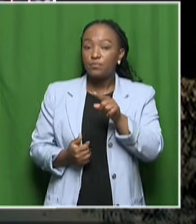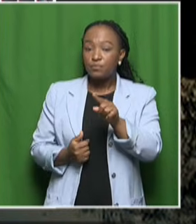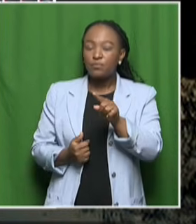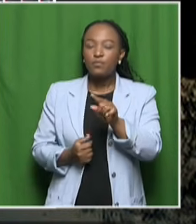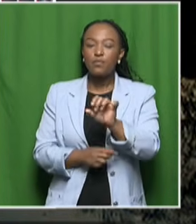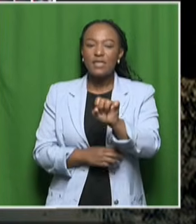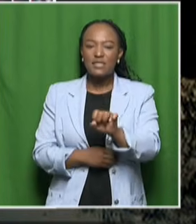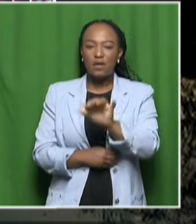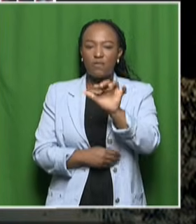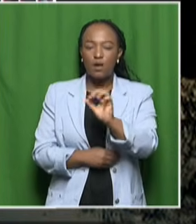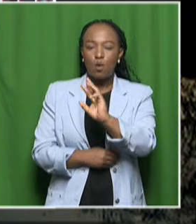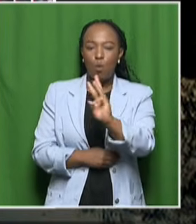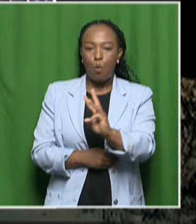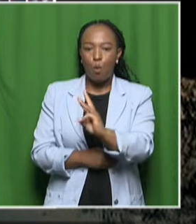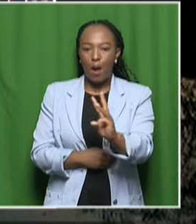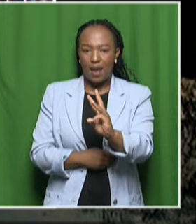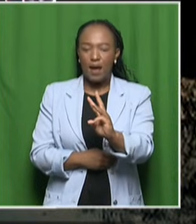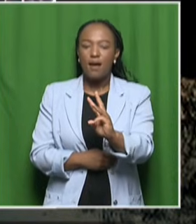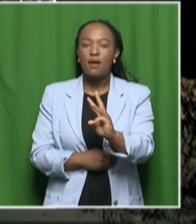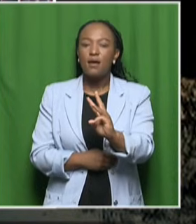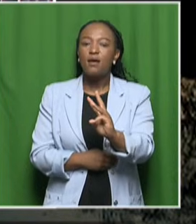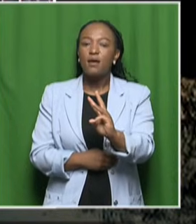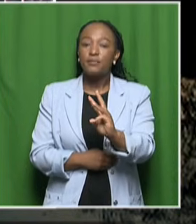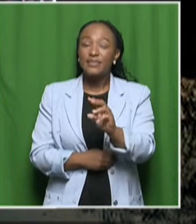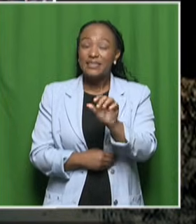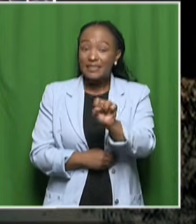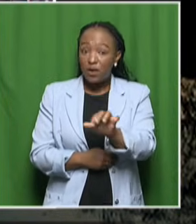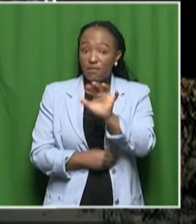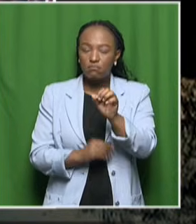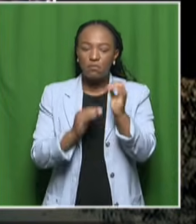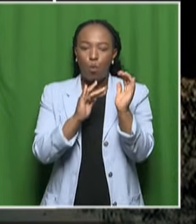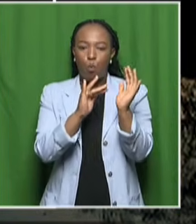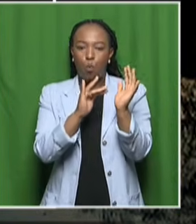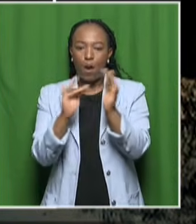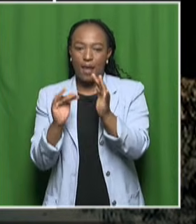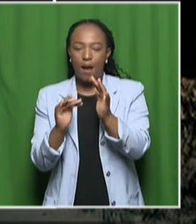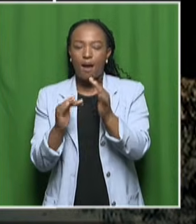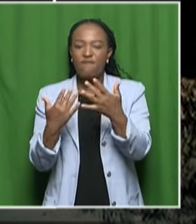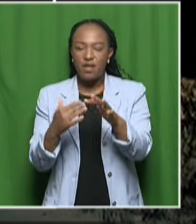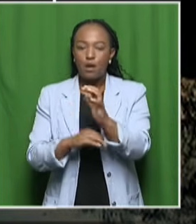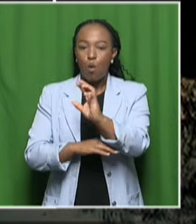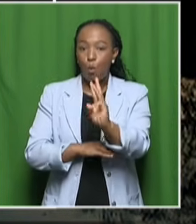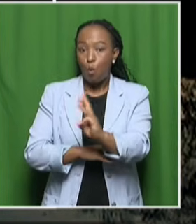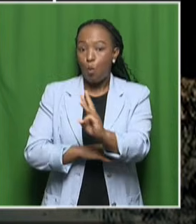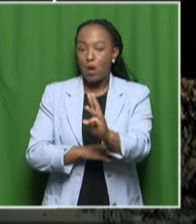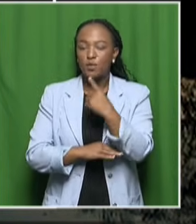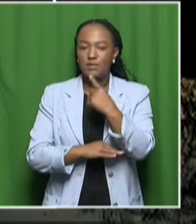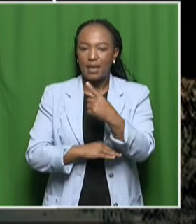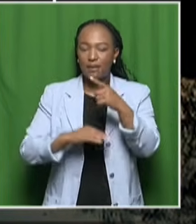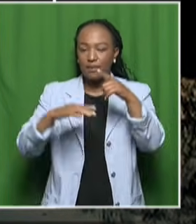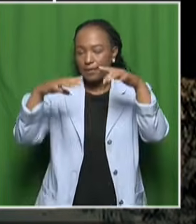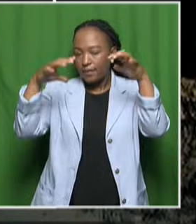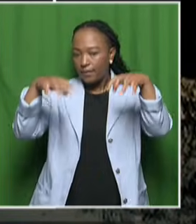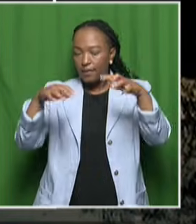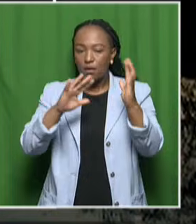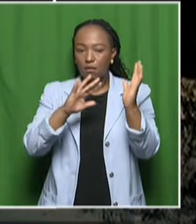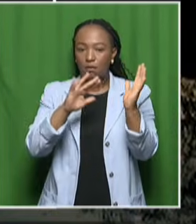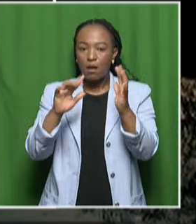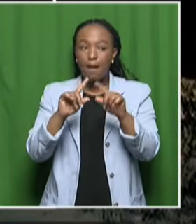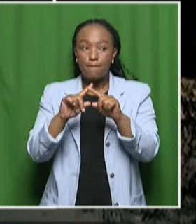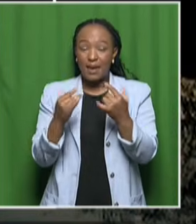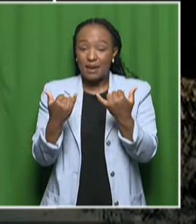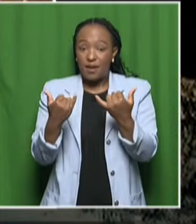that red warning for veld and bushfire. There's no wind as yet, but obviously we know Gqeberha, this is the